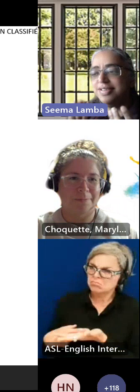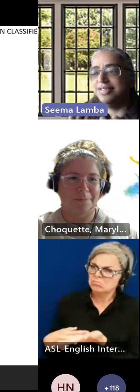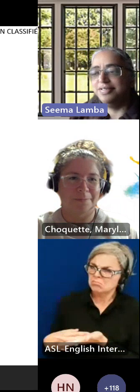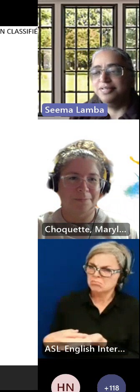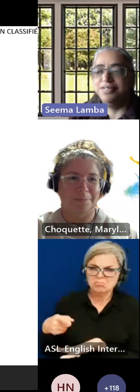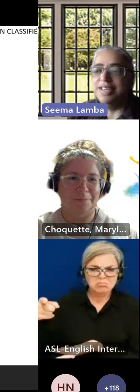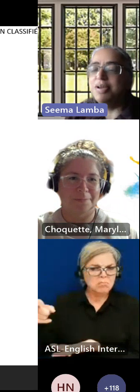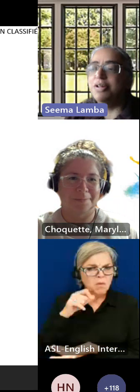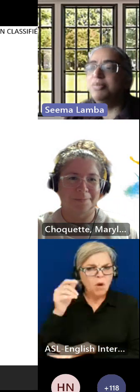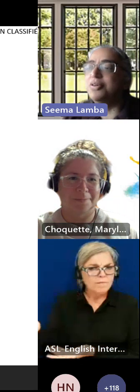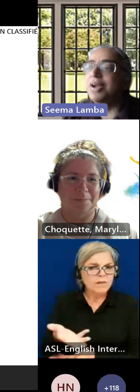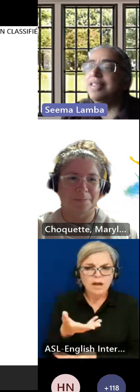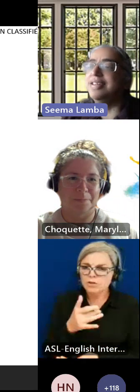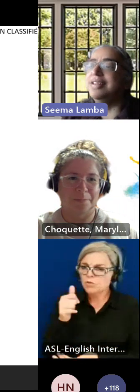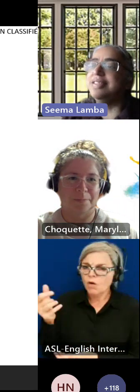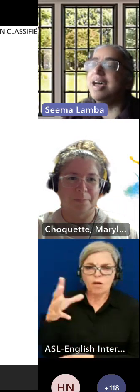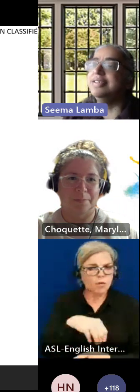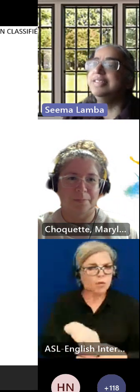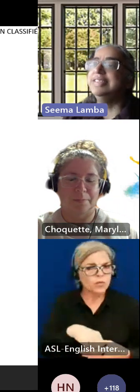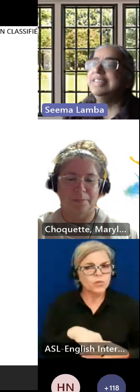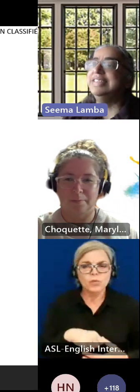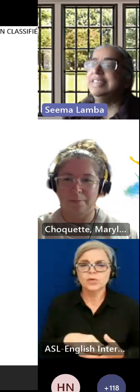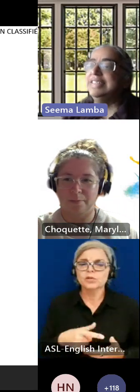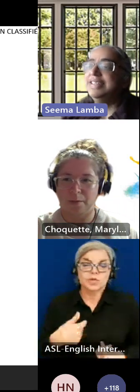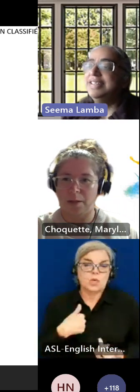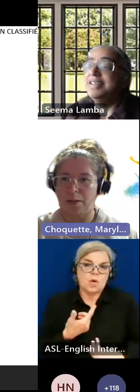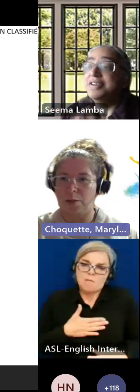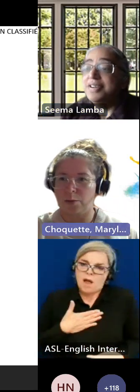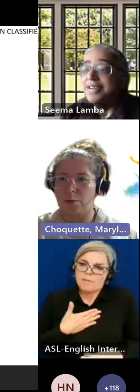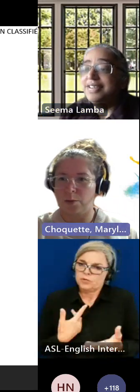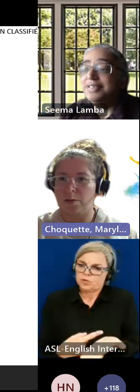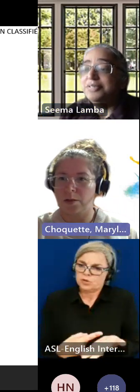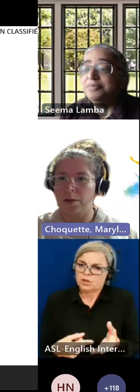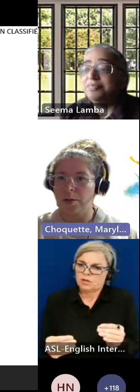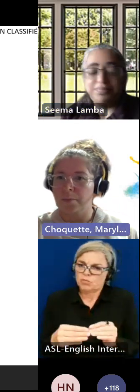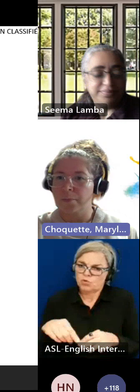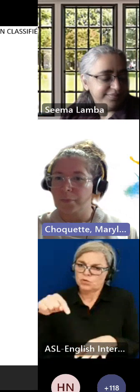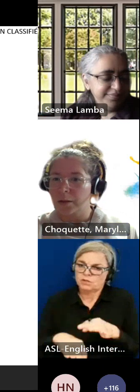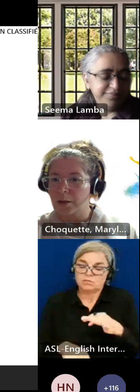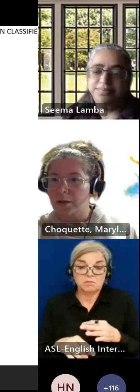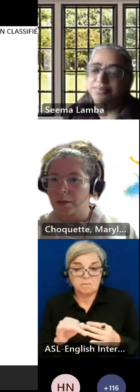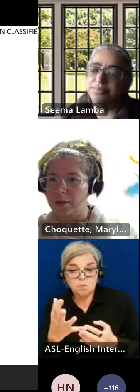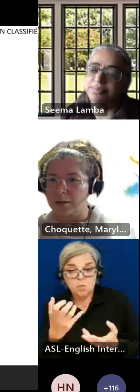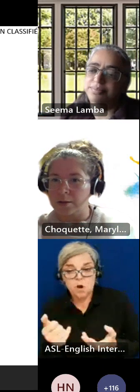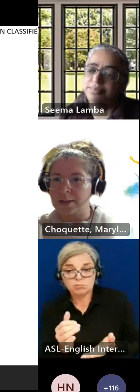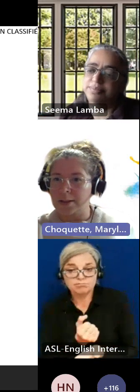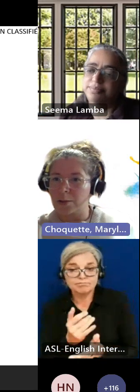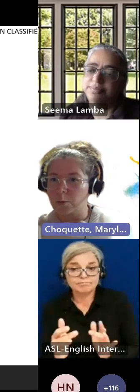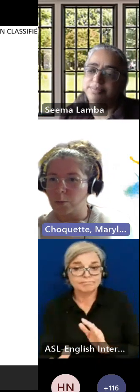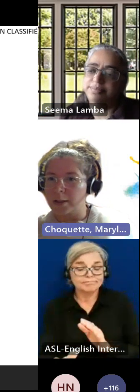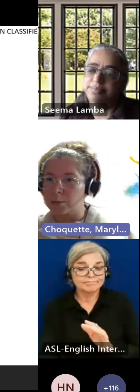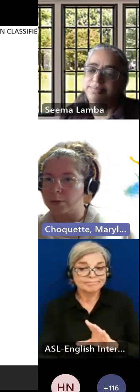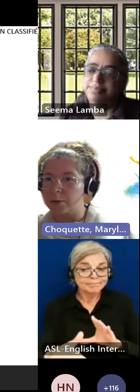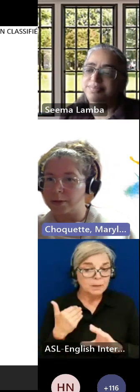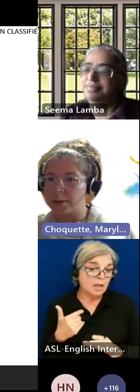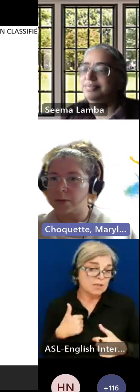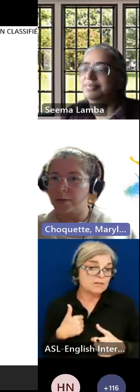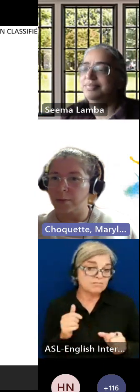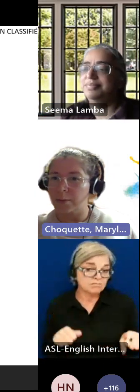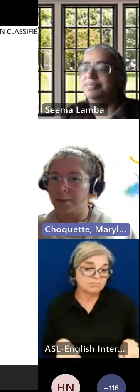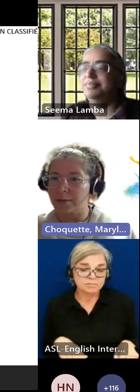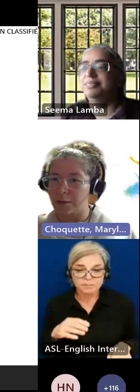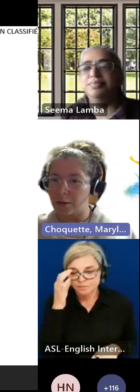anybody wants to email me or anything like that. Thank you. Are Schedule 1